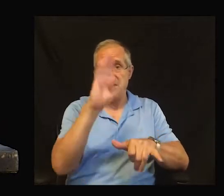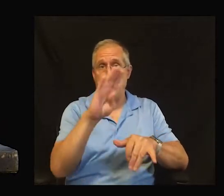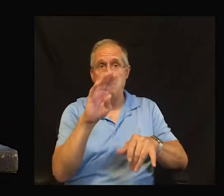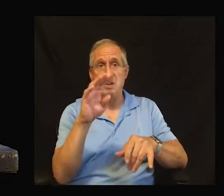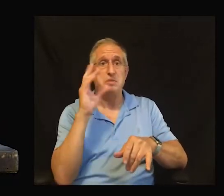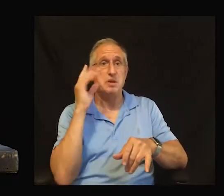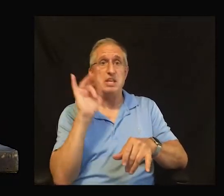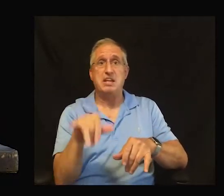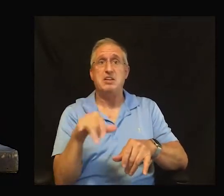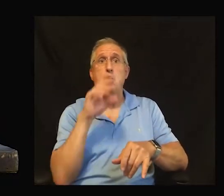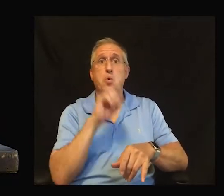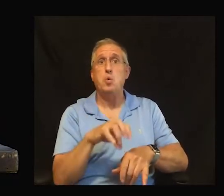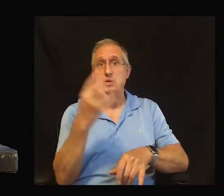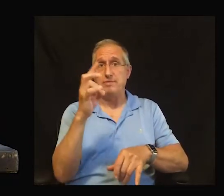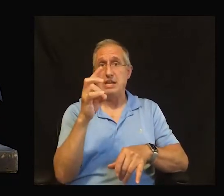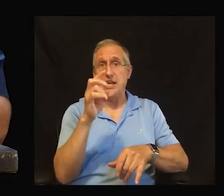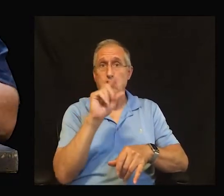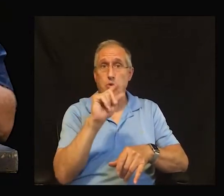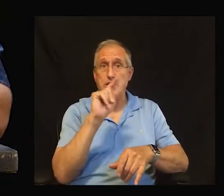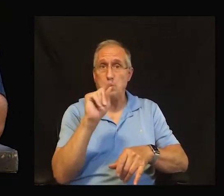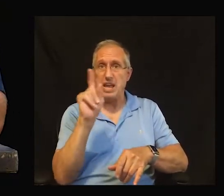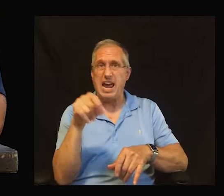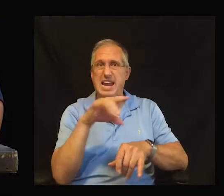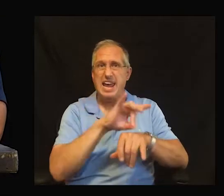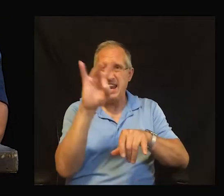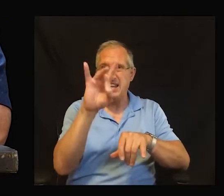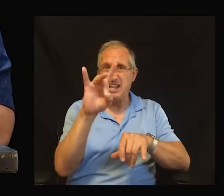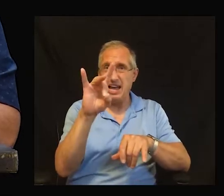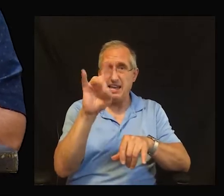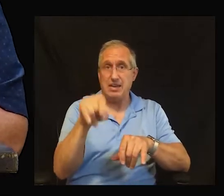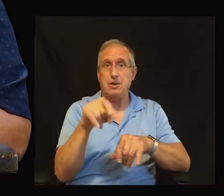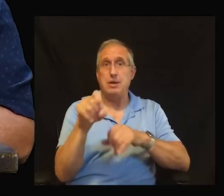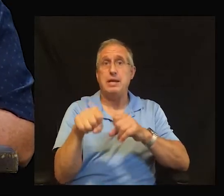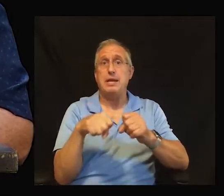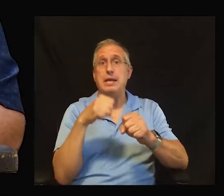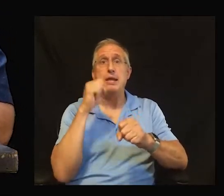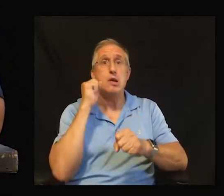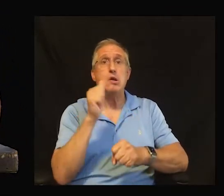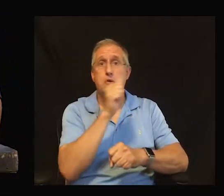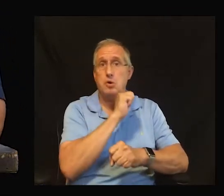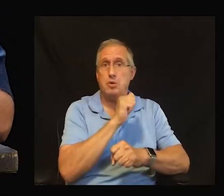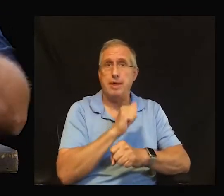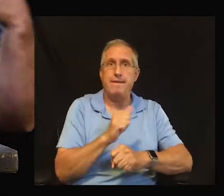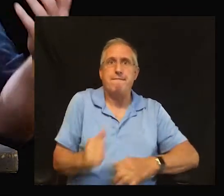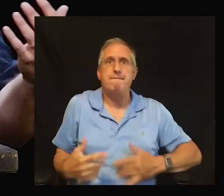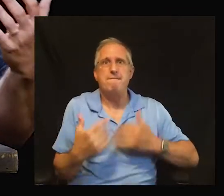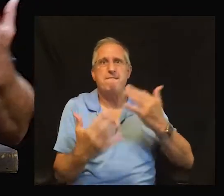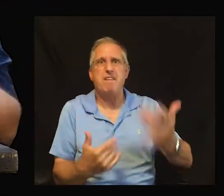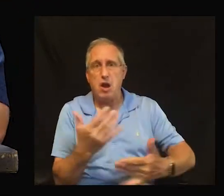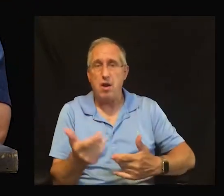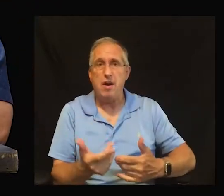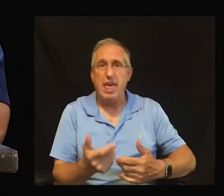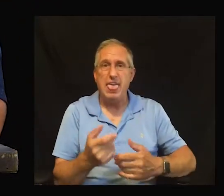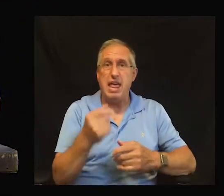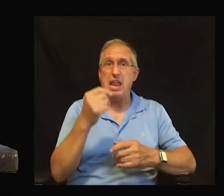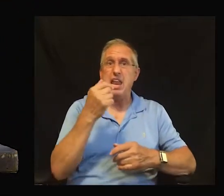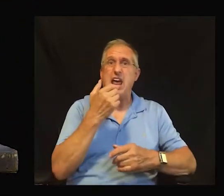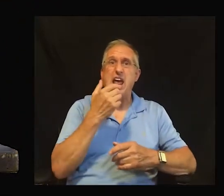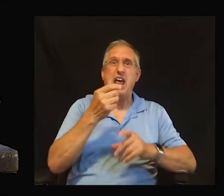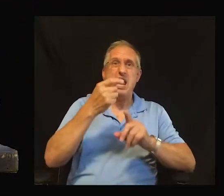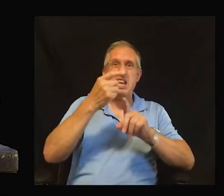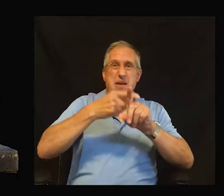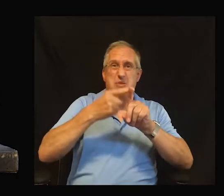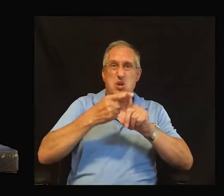years old. In 2020, I had an 8 o'clock curfew here in Arizona. Then wildfires and then record heat. And then on